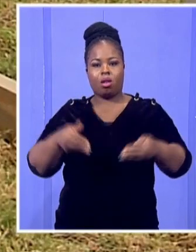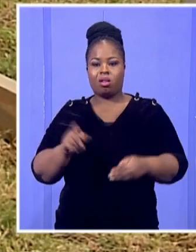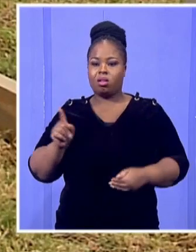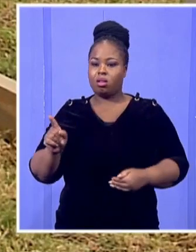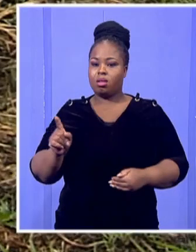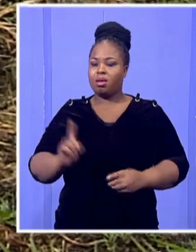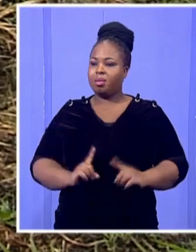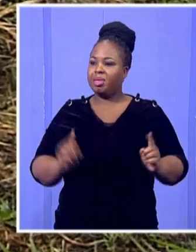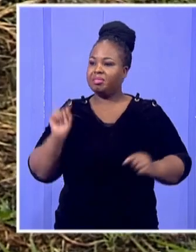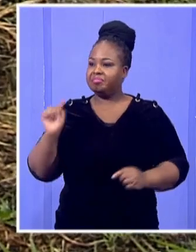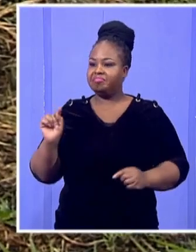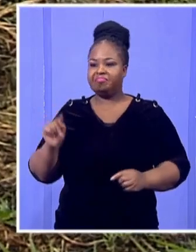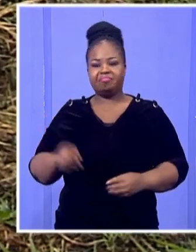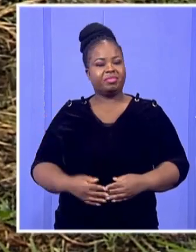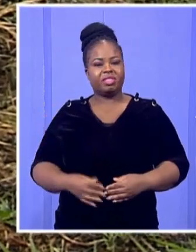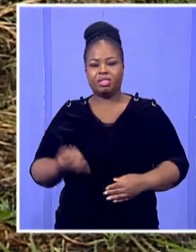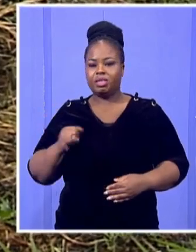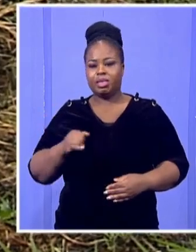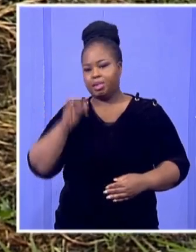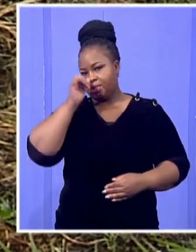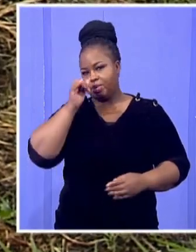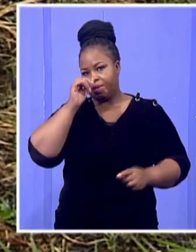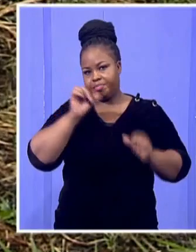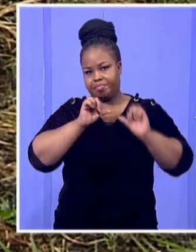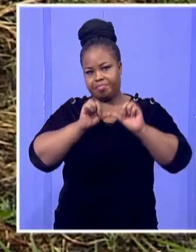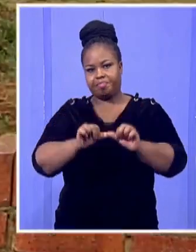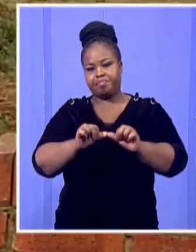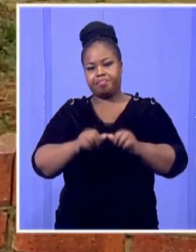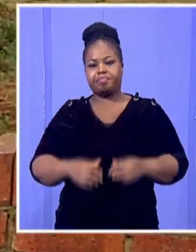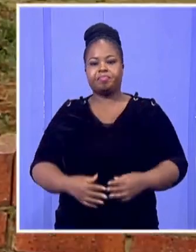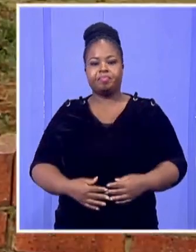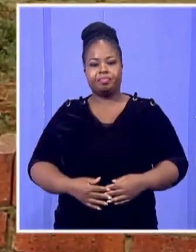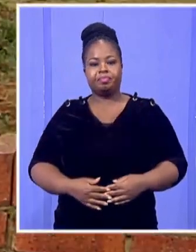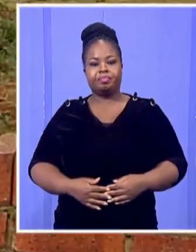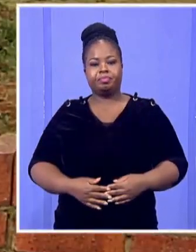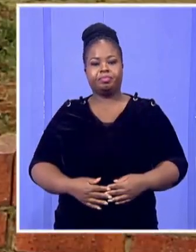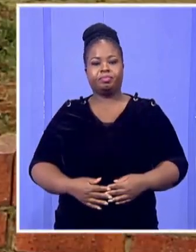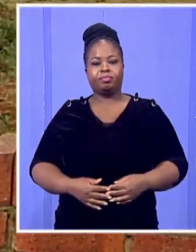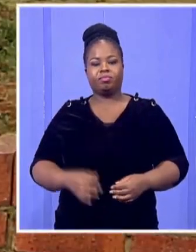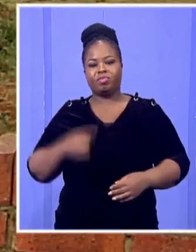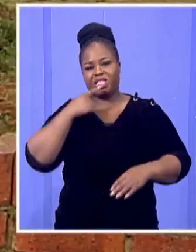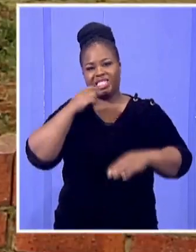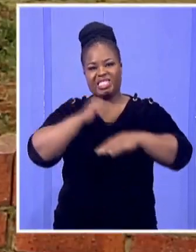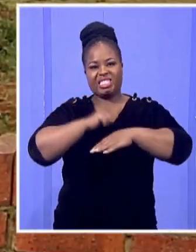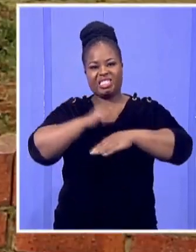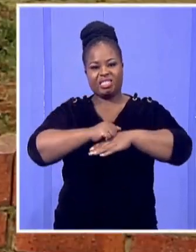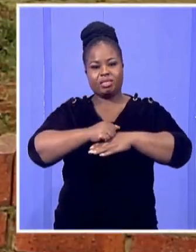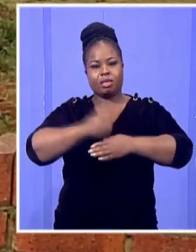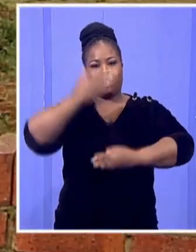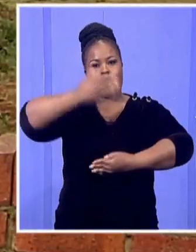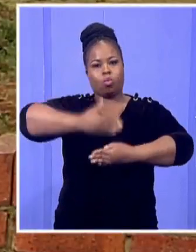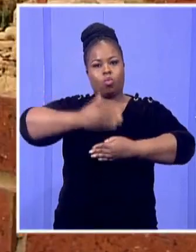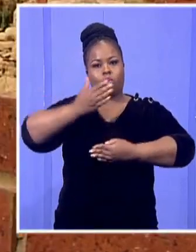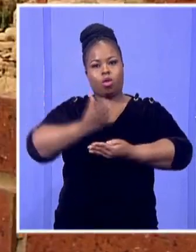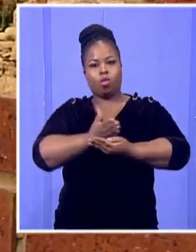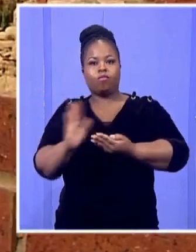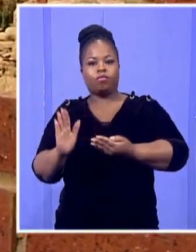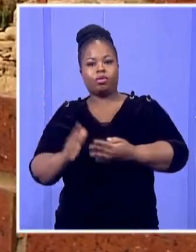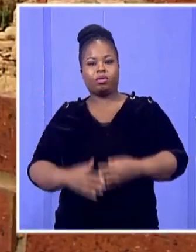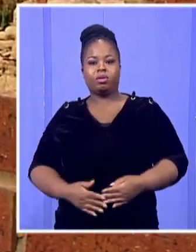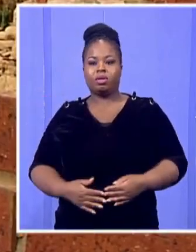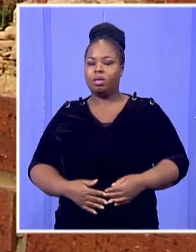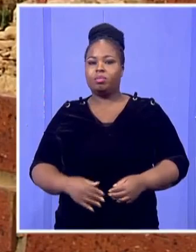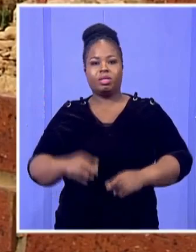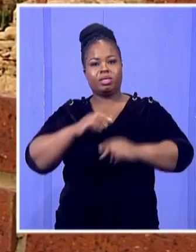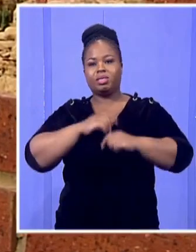these credentials have not deterred criminals. Brick by brick, they are taking down its wall fence. Here the dead are not